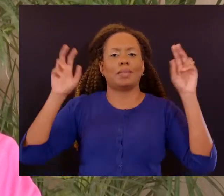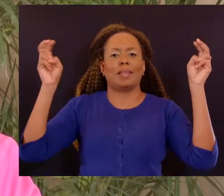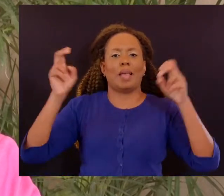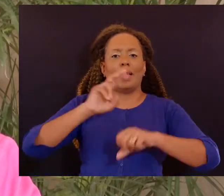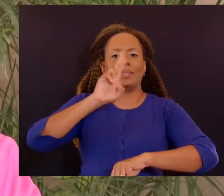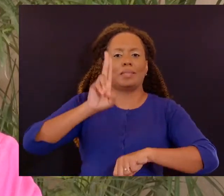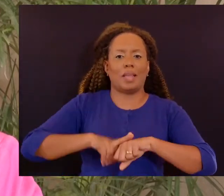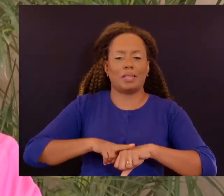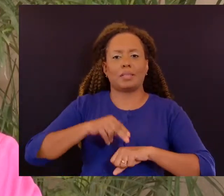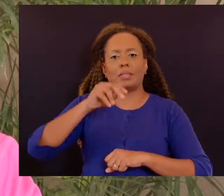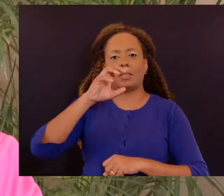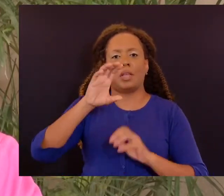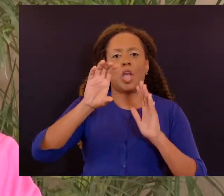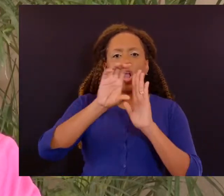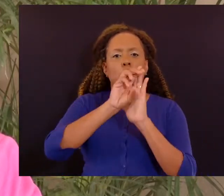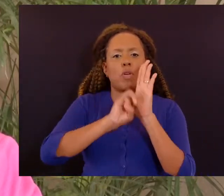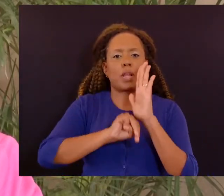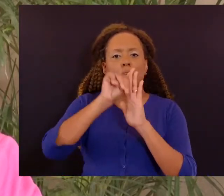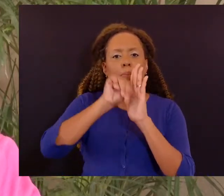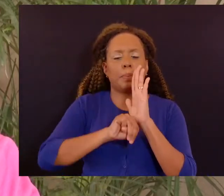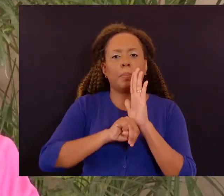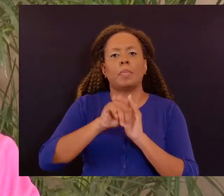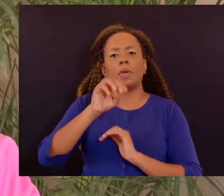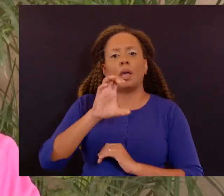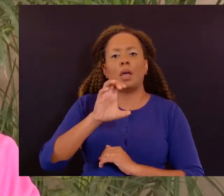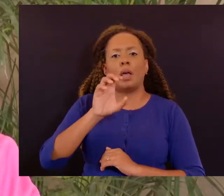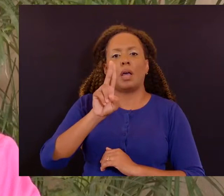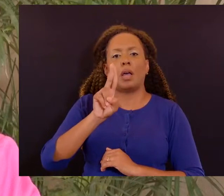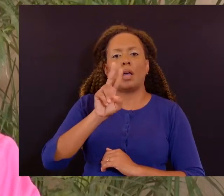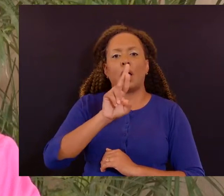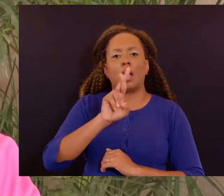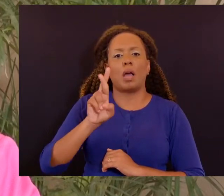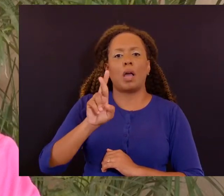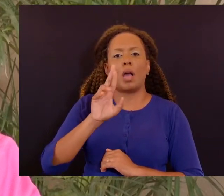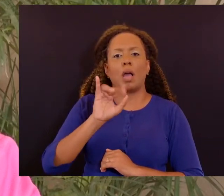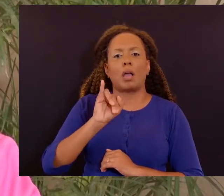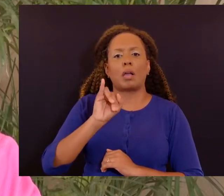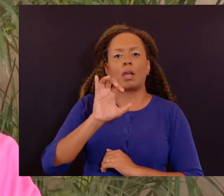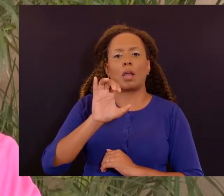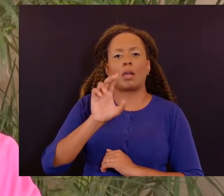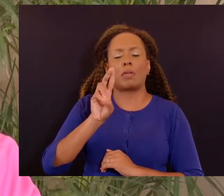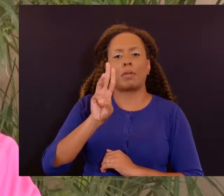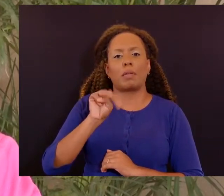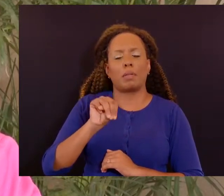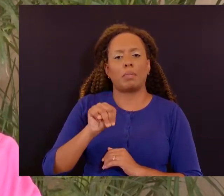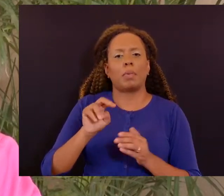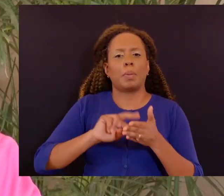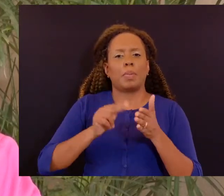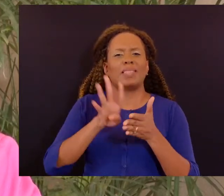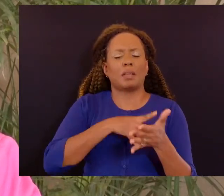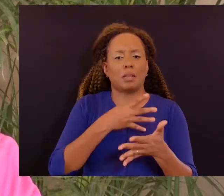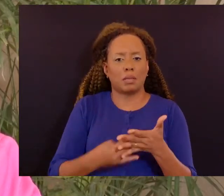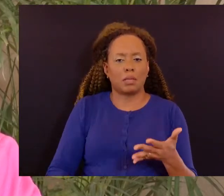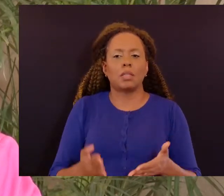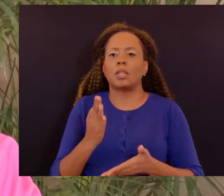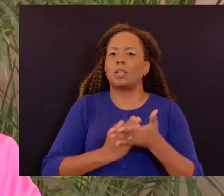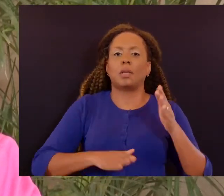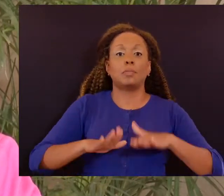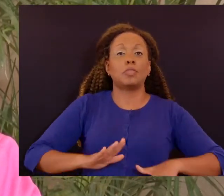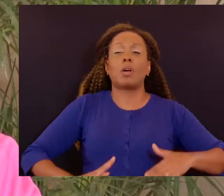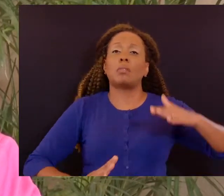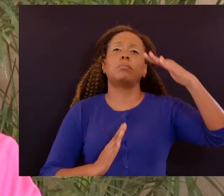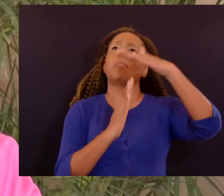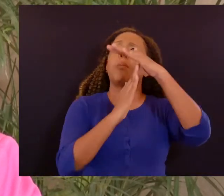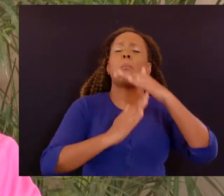not be meeting the needs of all children. There are children who are at the top end of the scale who can